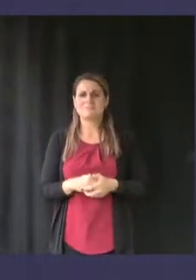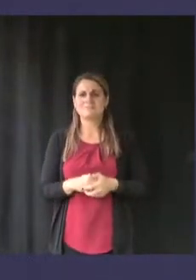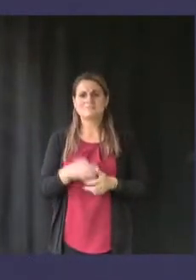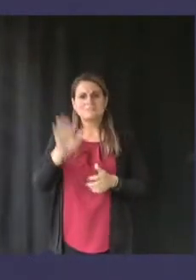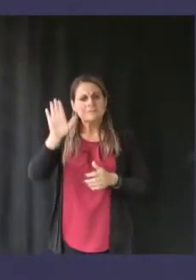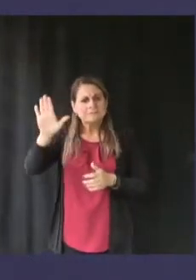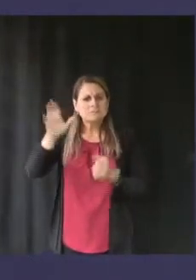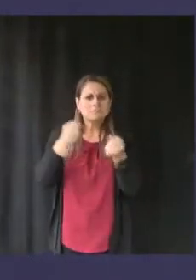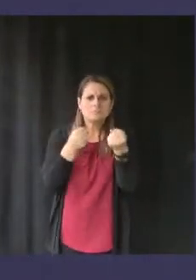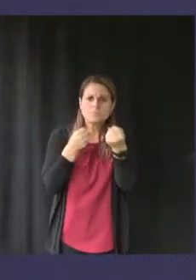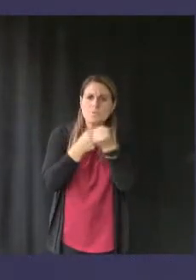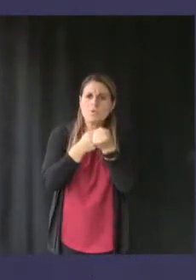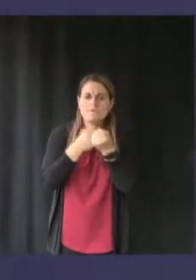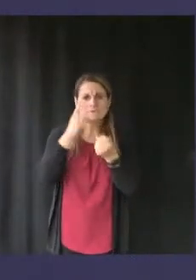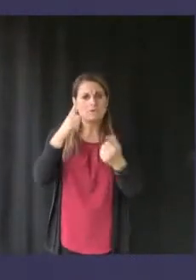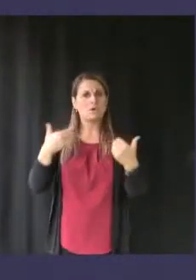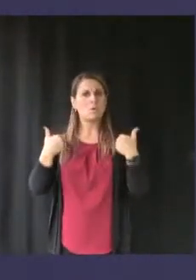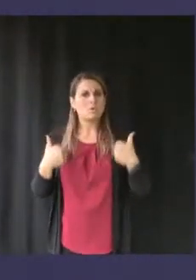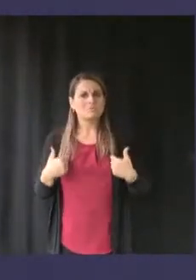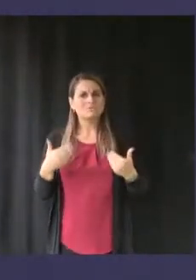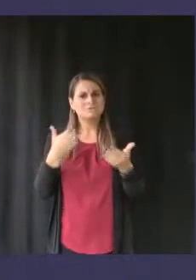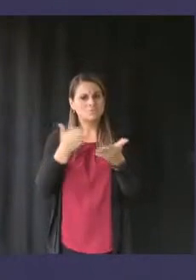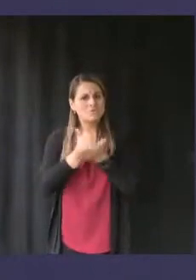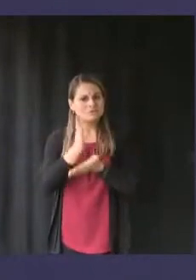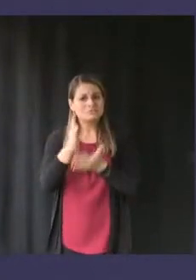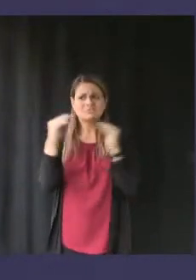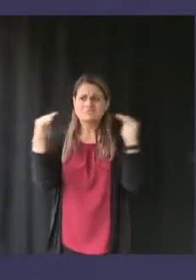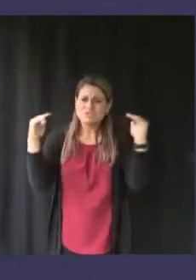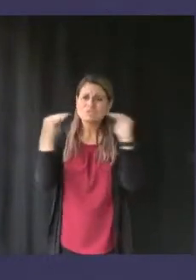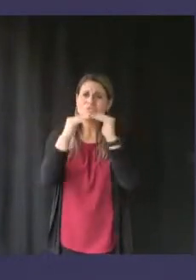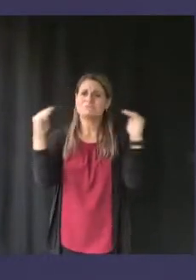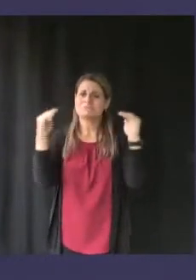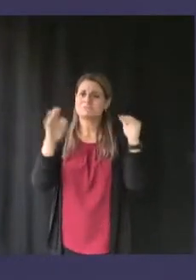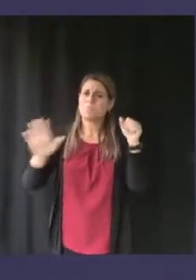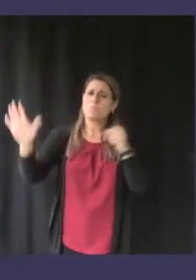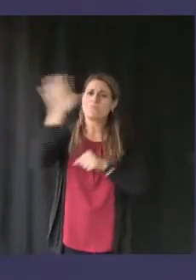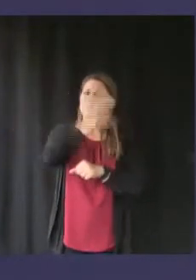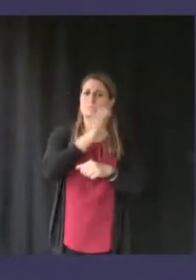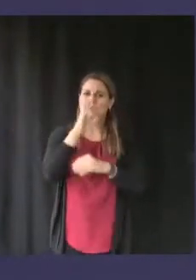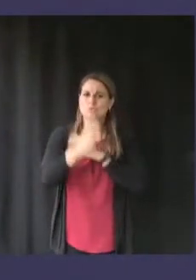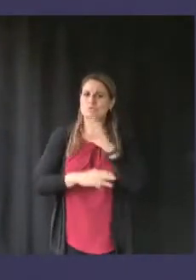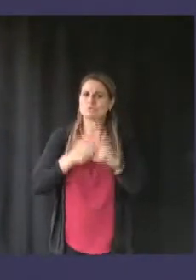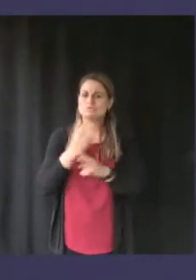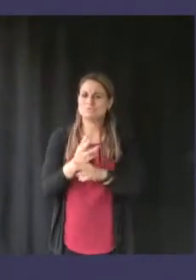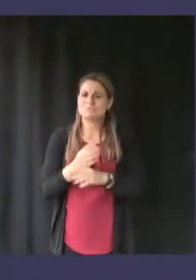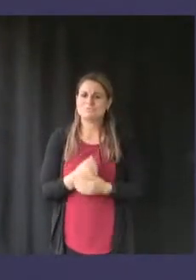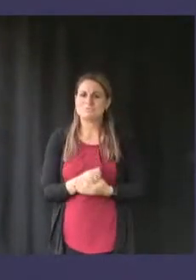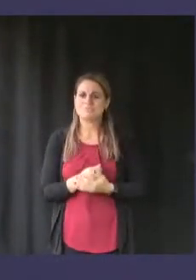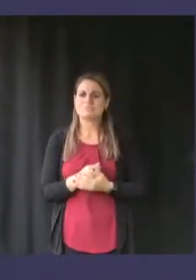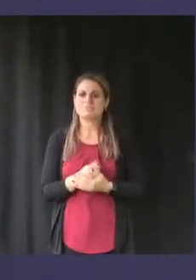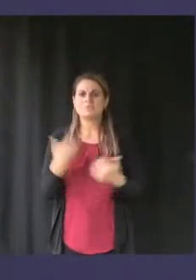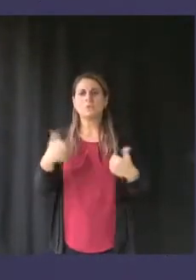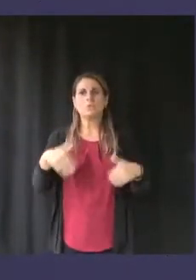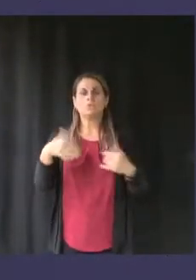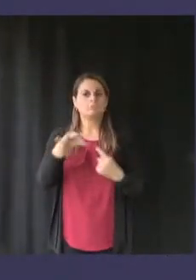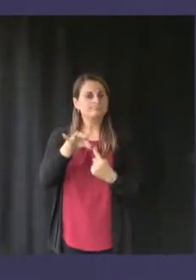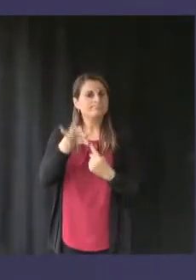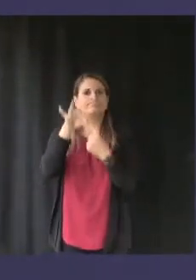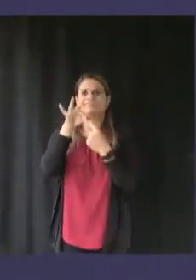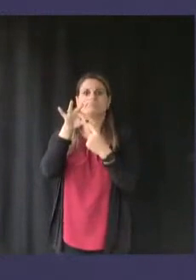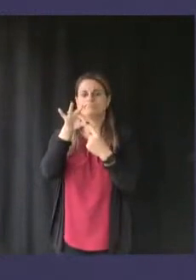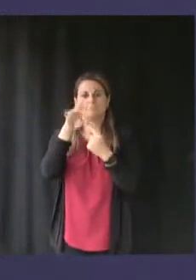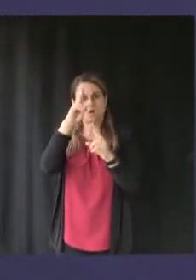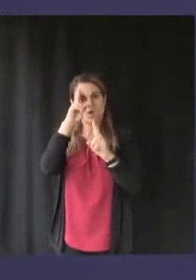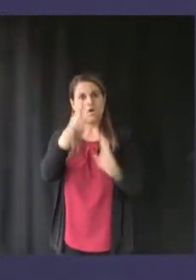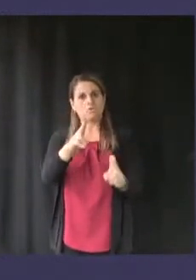for human rights and justice here and throughout the world. It's a rare honor for a university to welcome